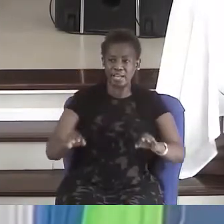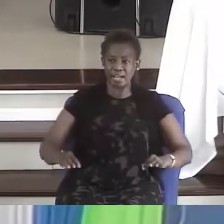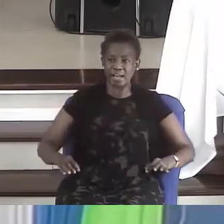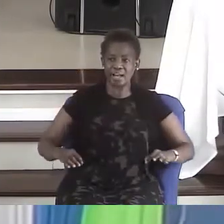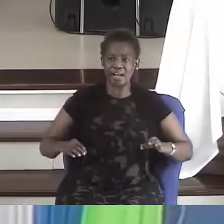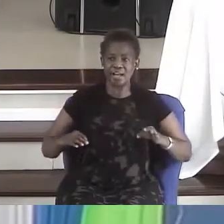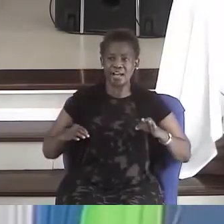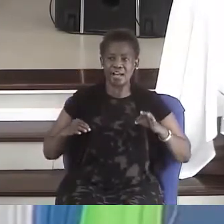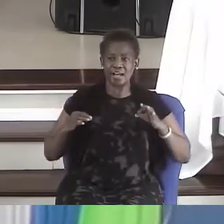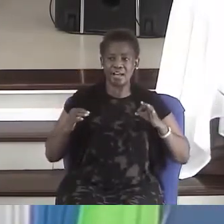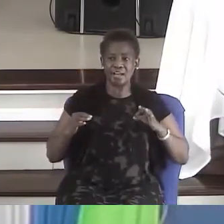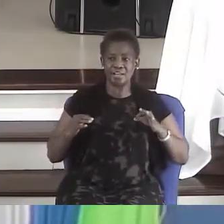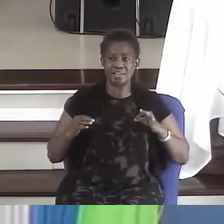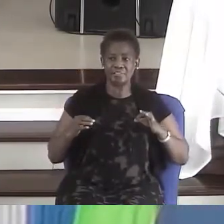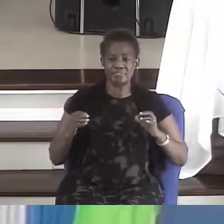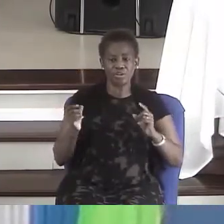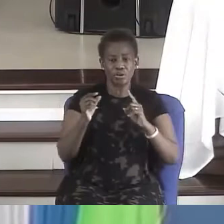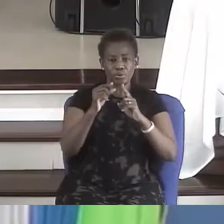of